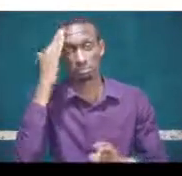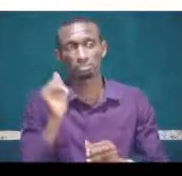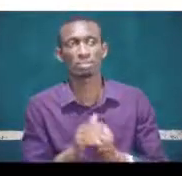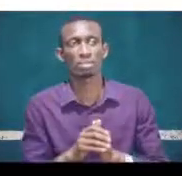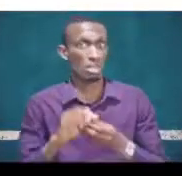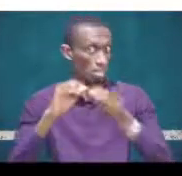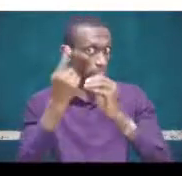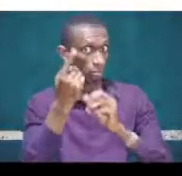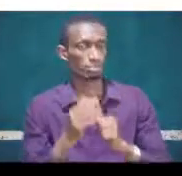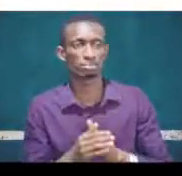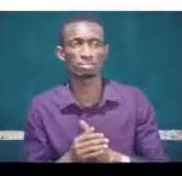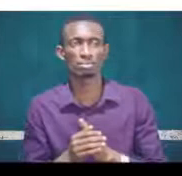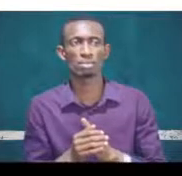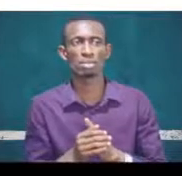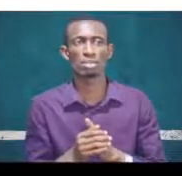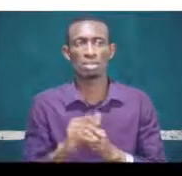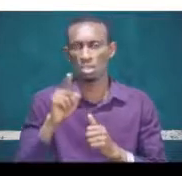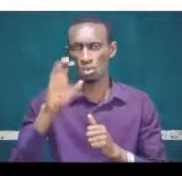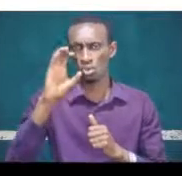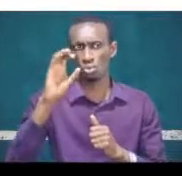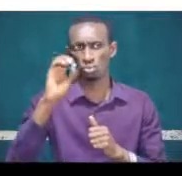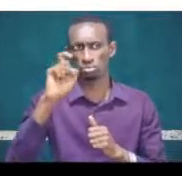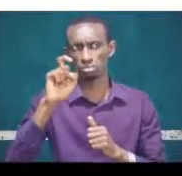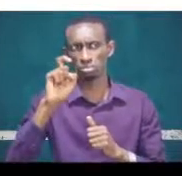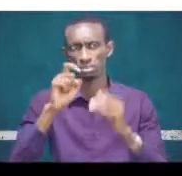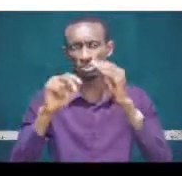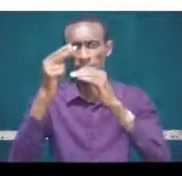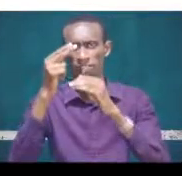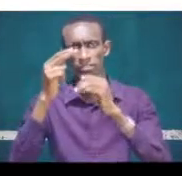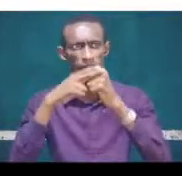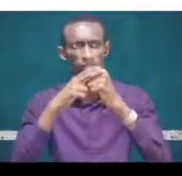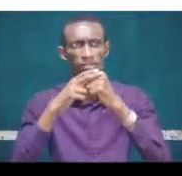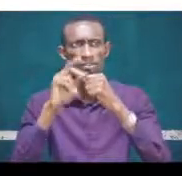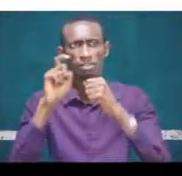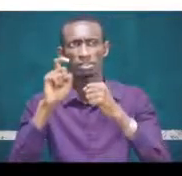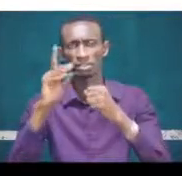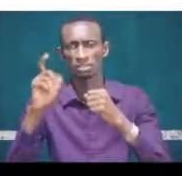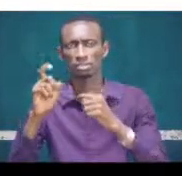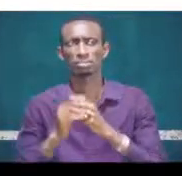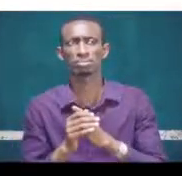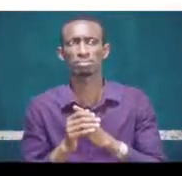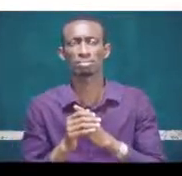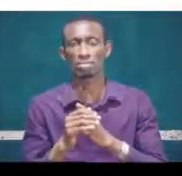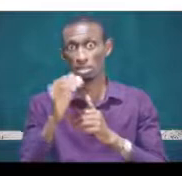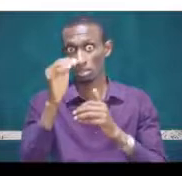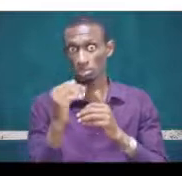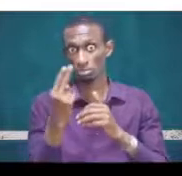Number one, you have the integral cosine 7x dx.